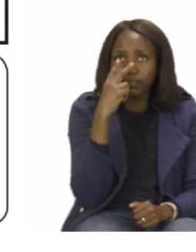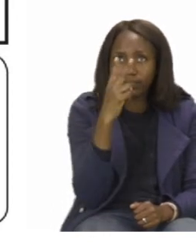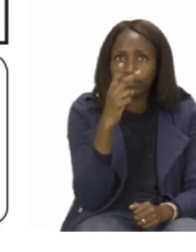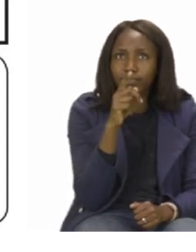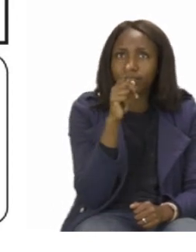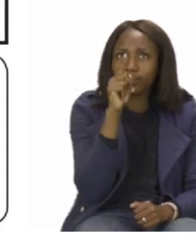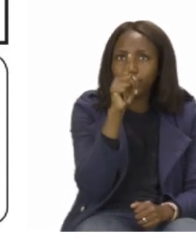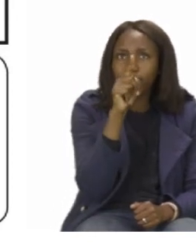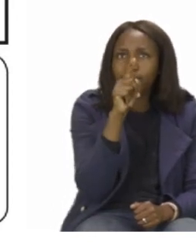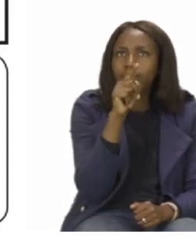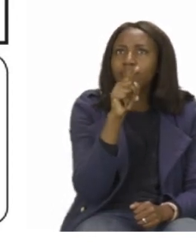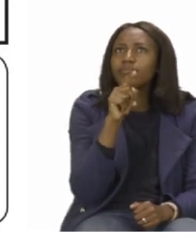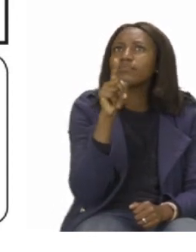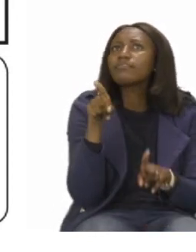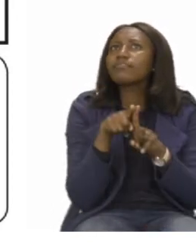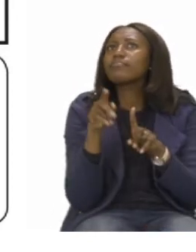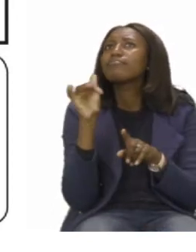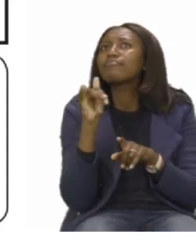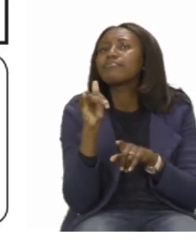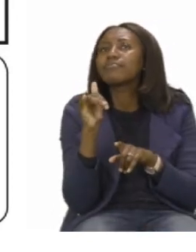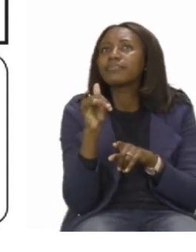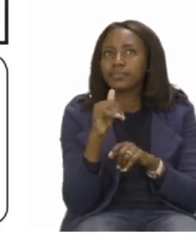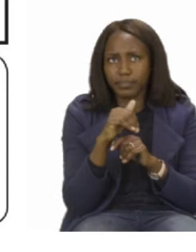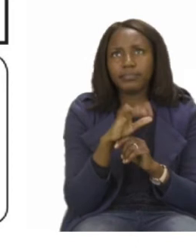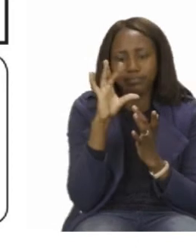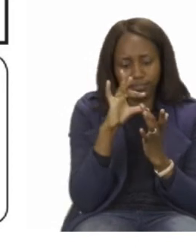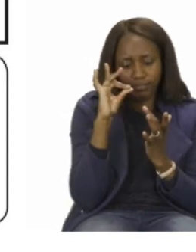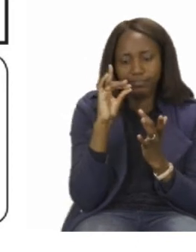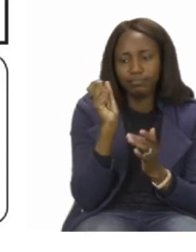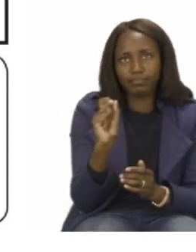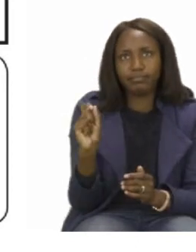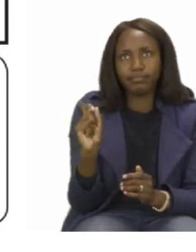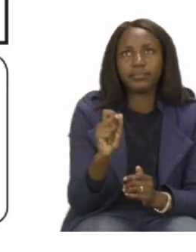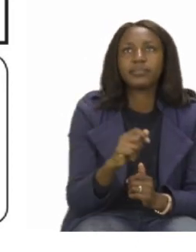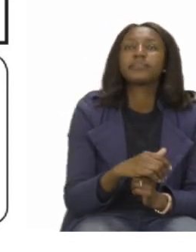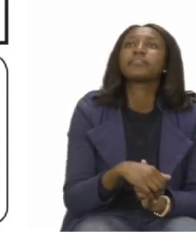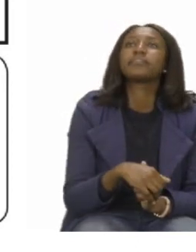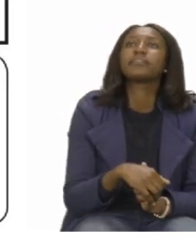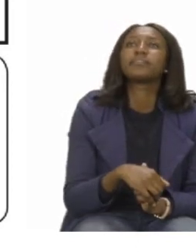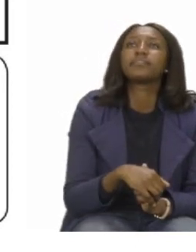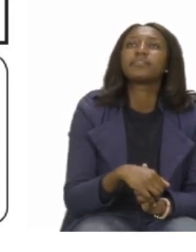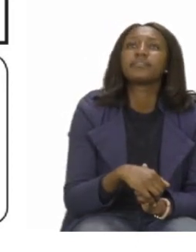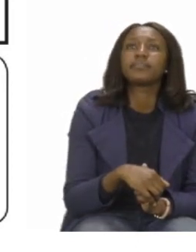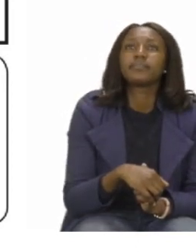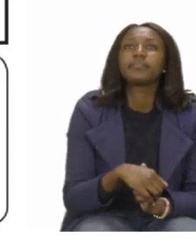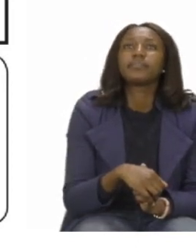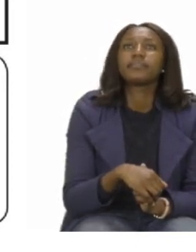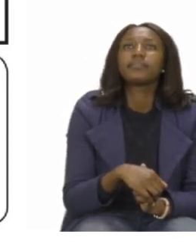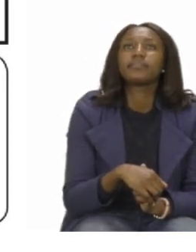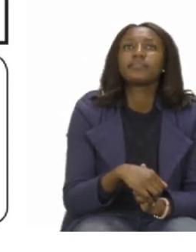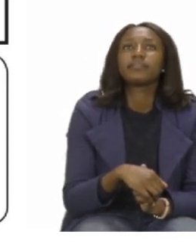possessive pronouns. You must choose from those possessive pronouns to see which one replaces